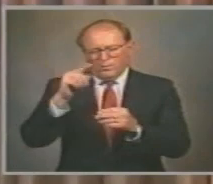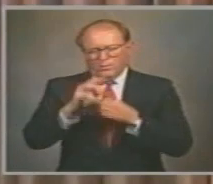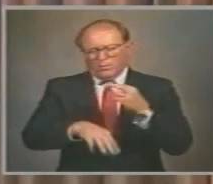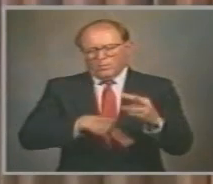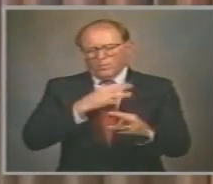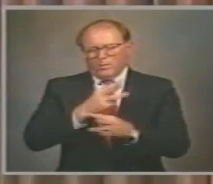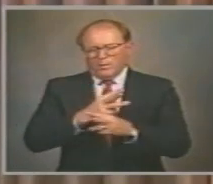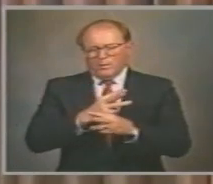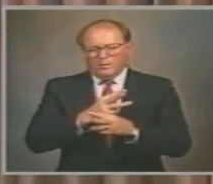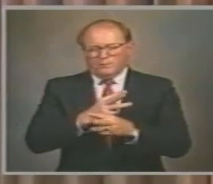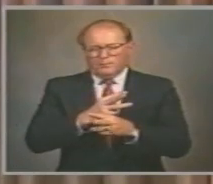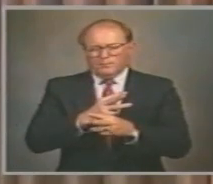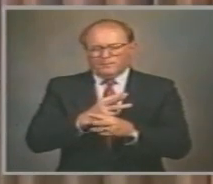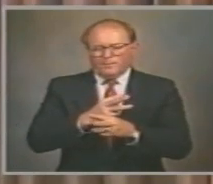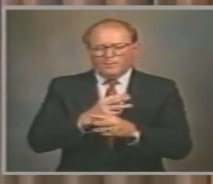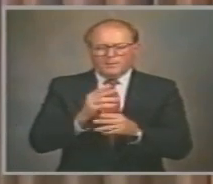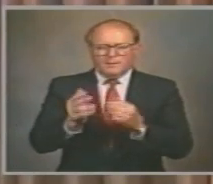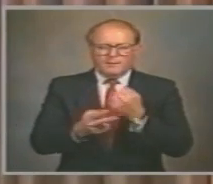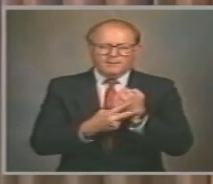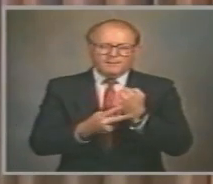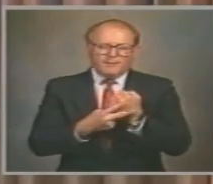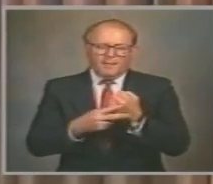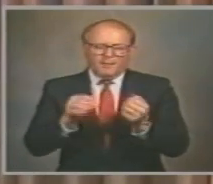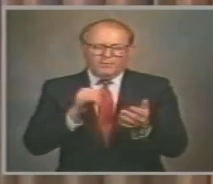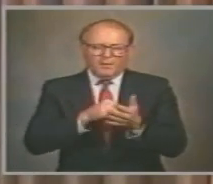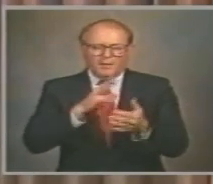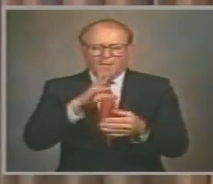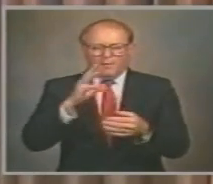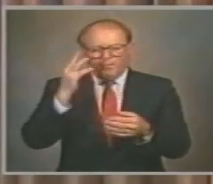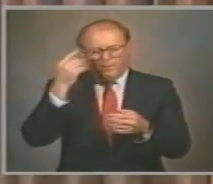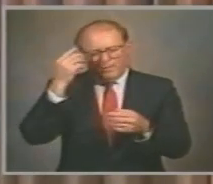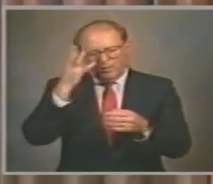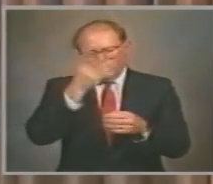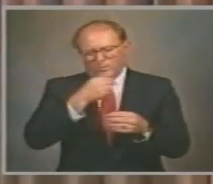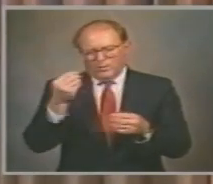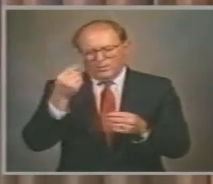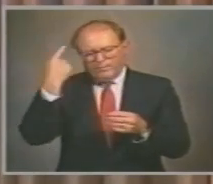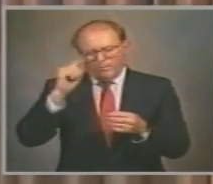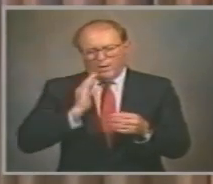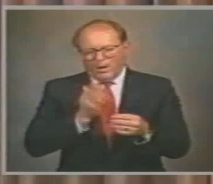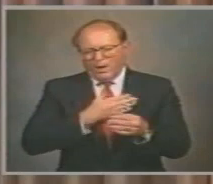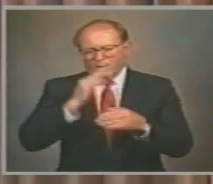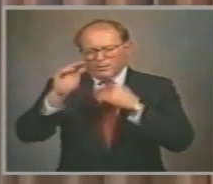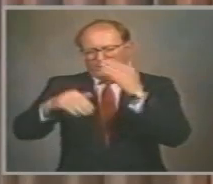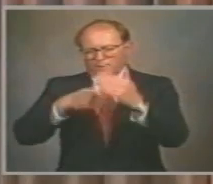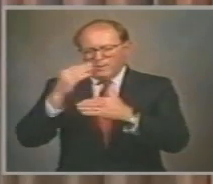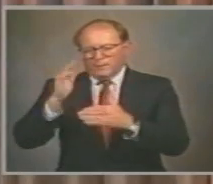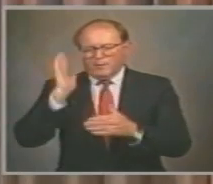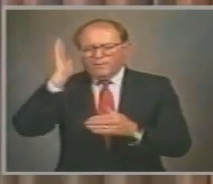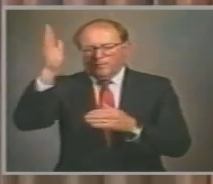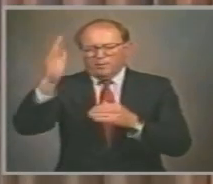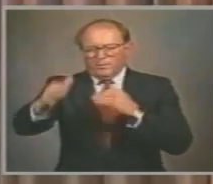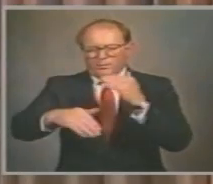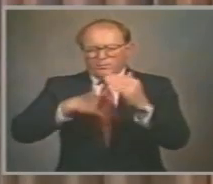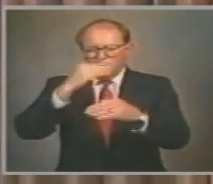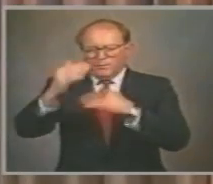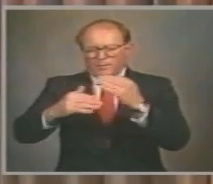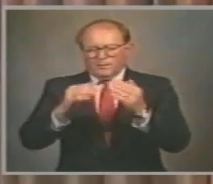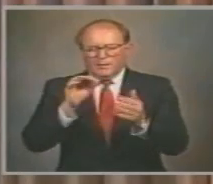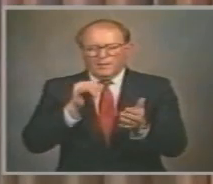we live. Preserve it and its beauty, not only for our generations, but for generations unborn, if it's your